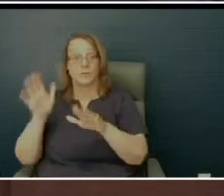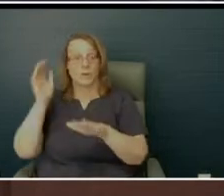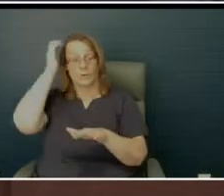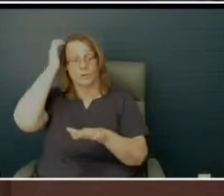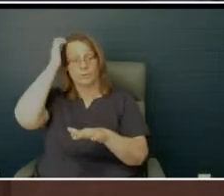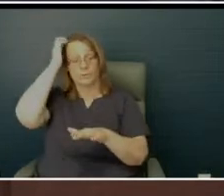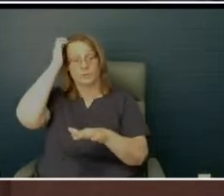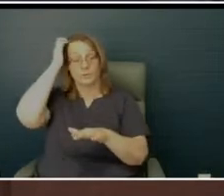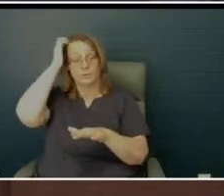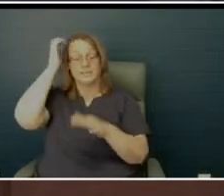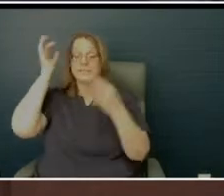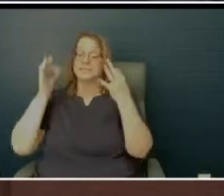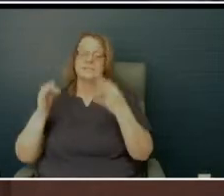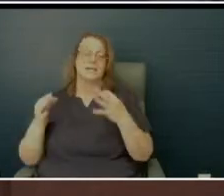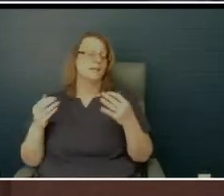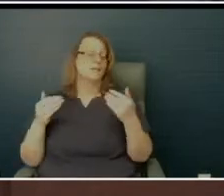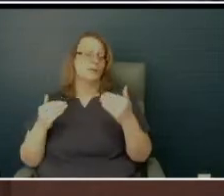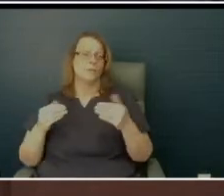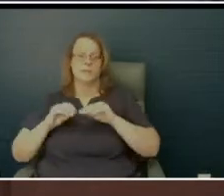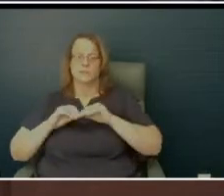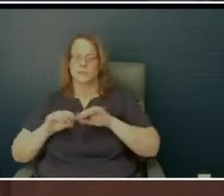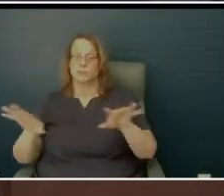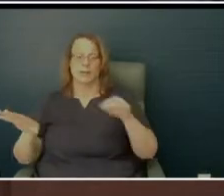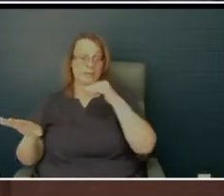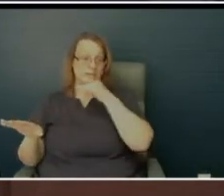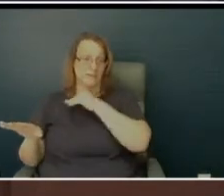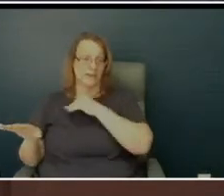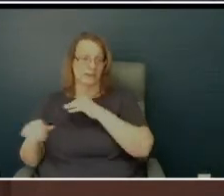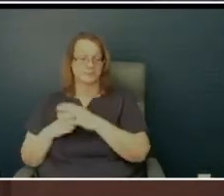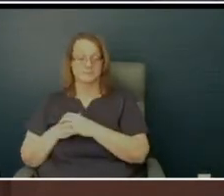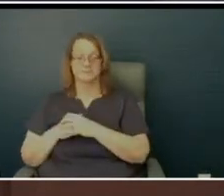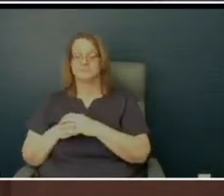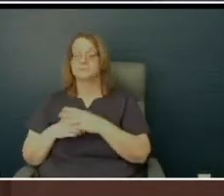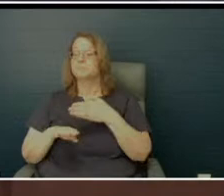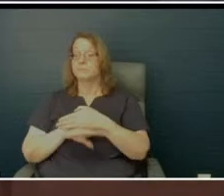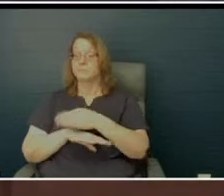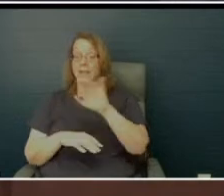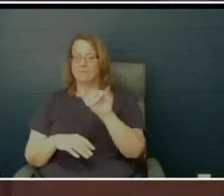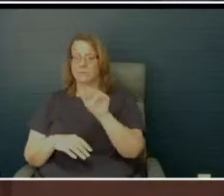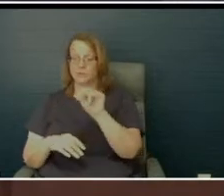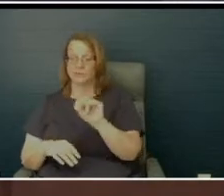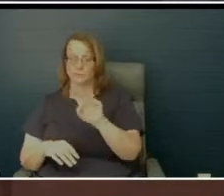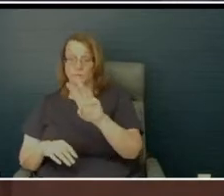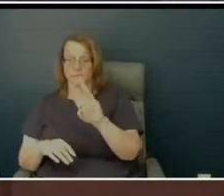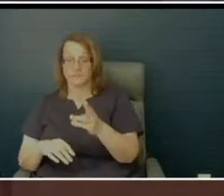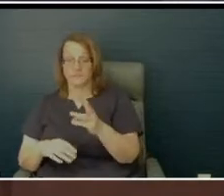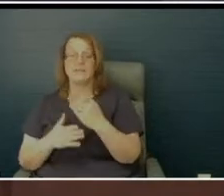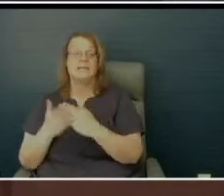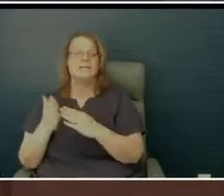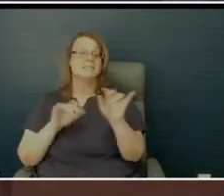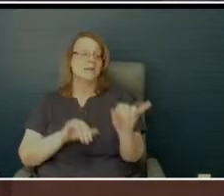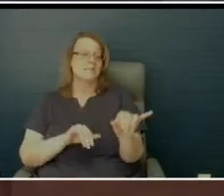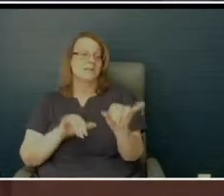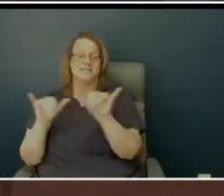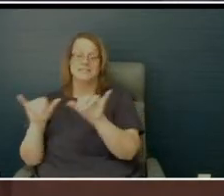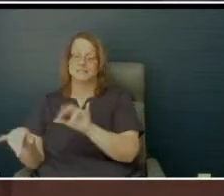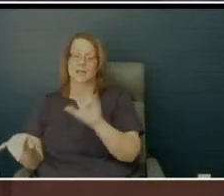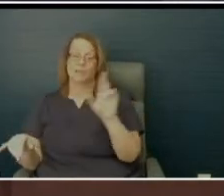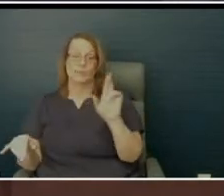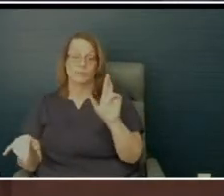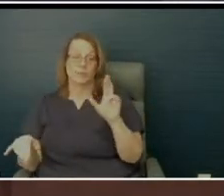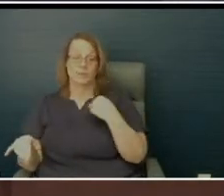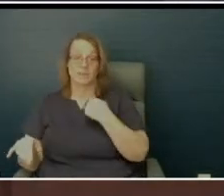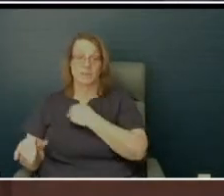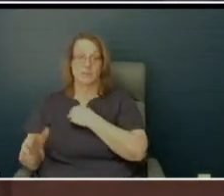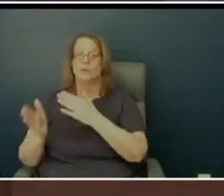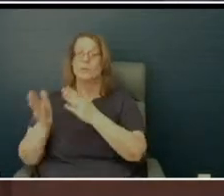lie. Days after the tragic events of January 6th, some of these same Republican members requested